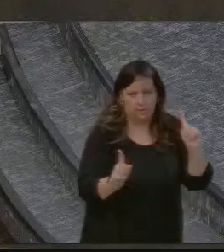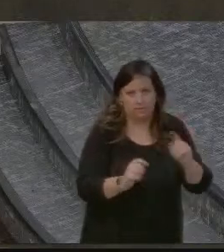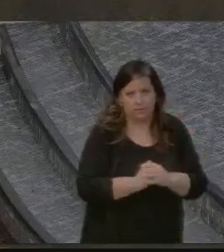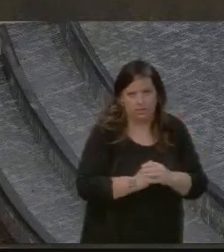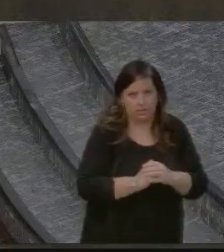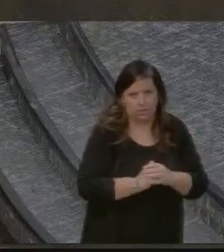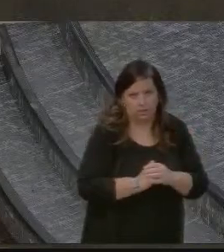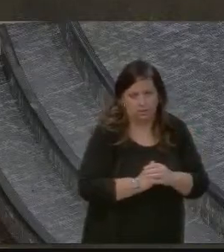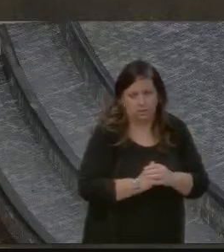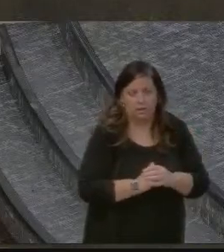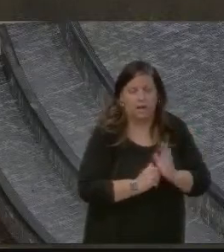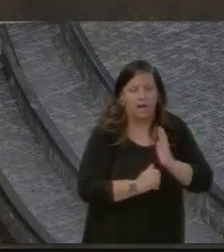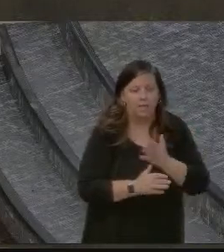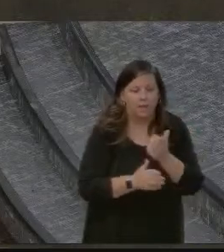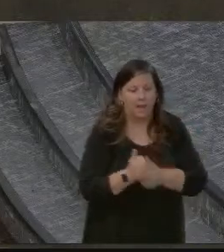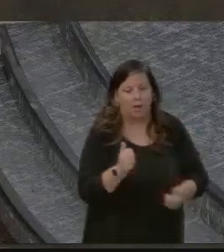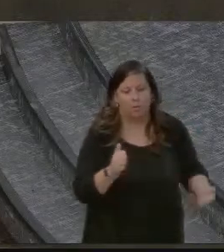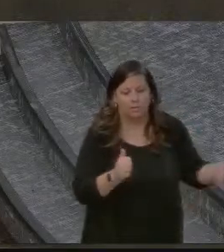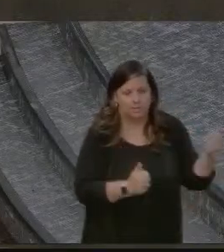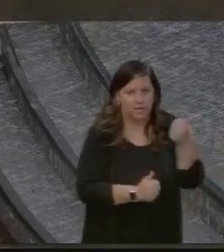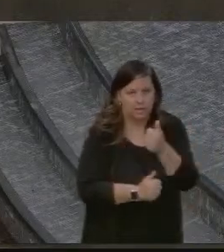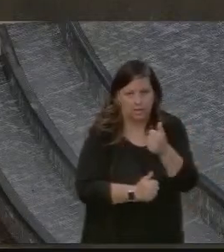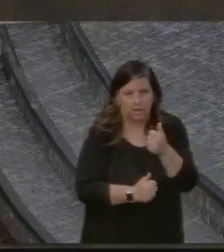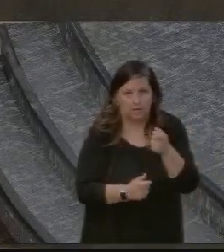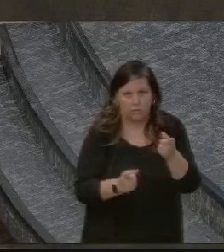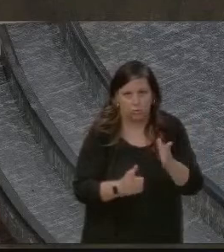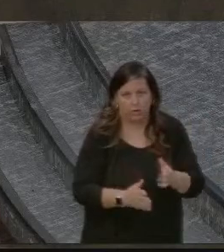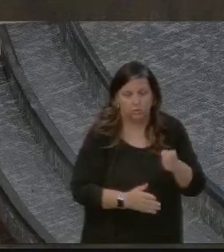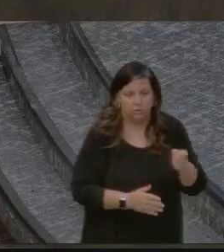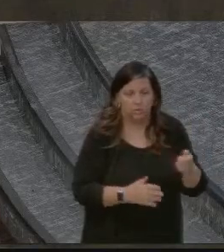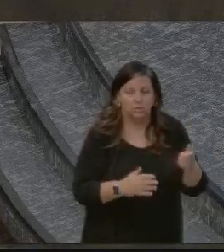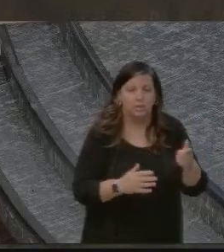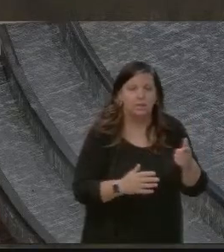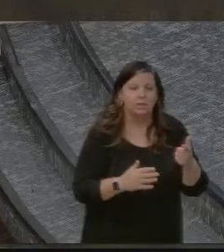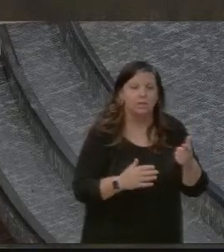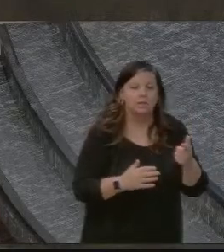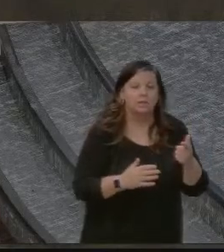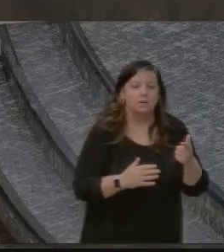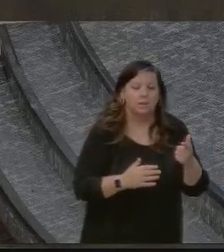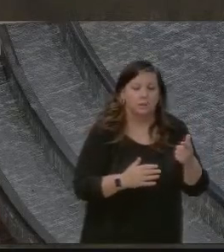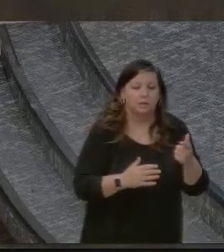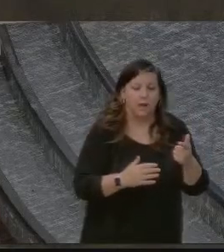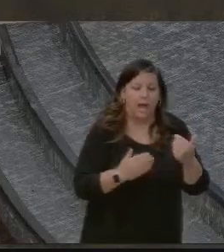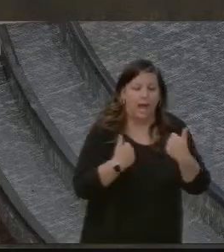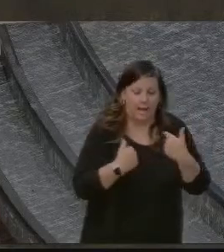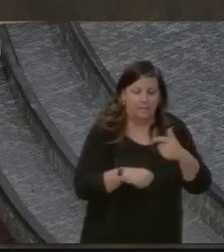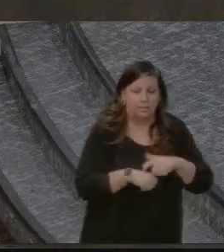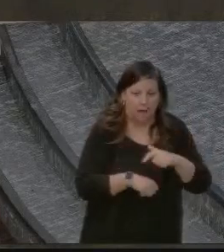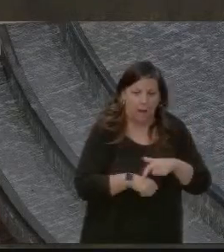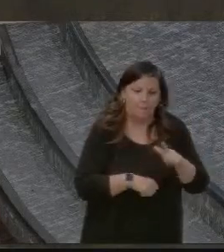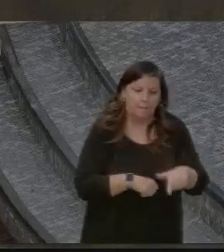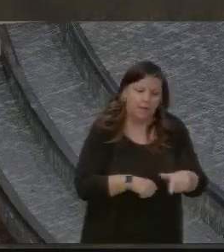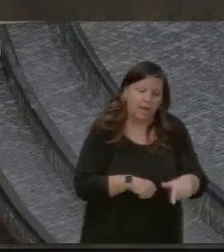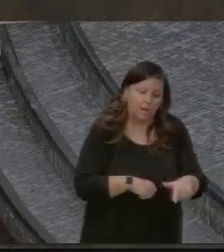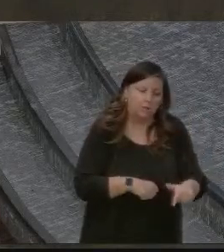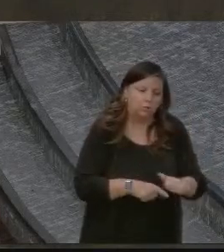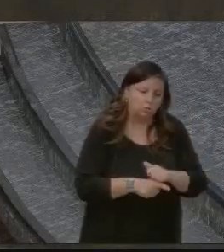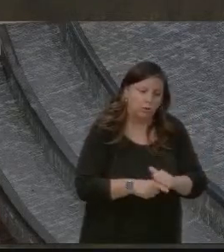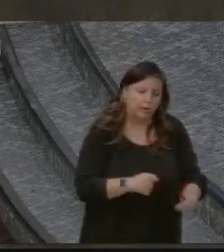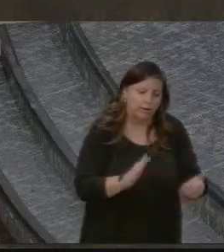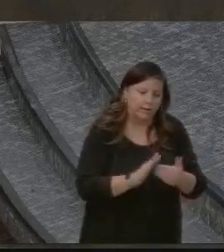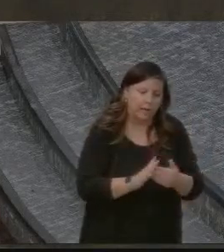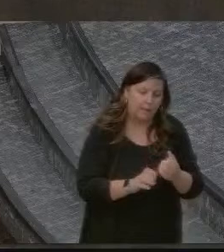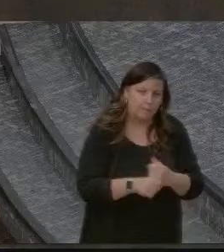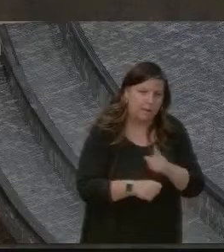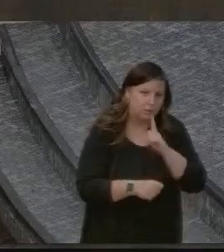our executive director of special ed, she has time with the coordinators to revisit training to make sure that we're using specifically these